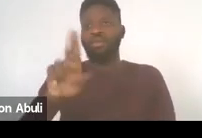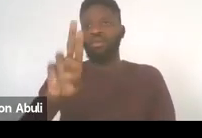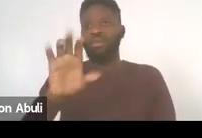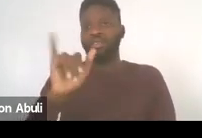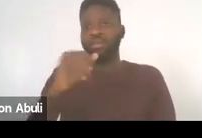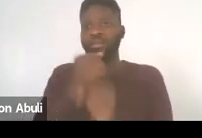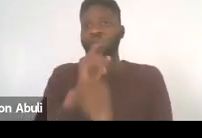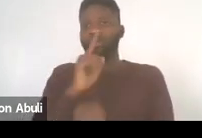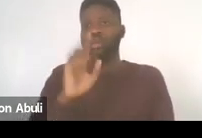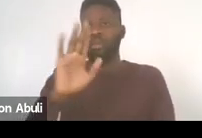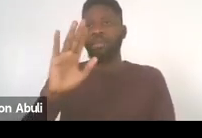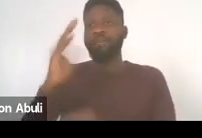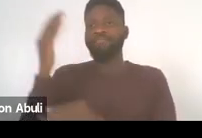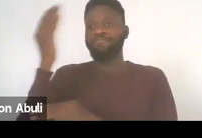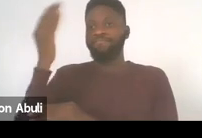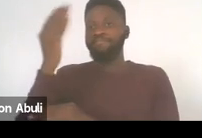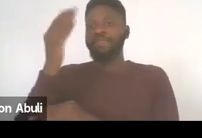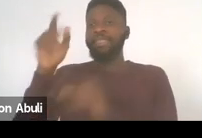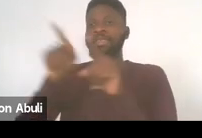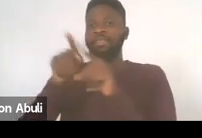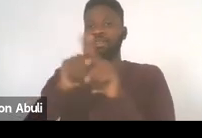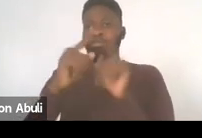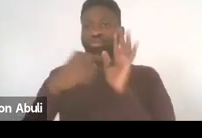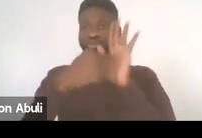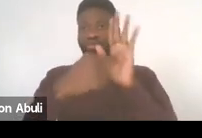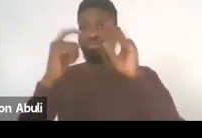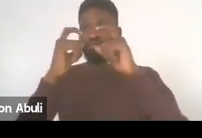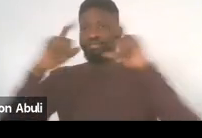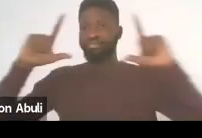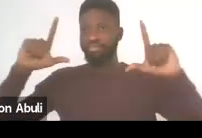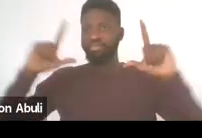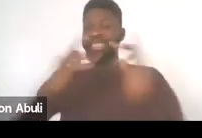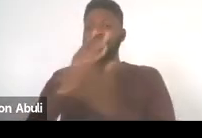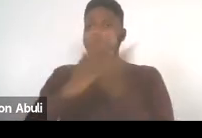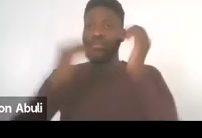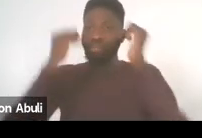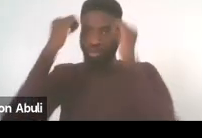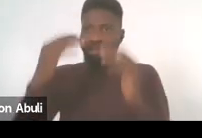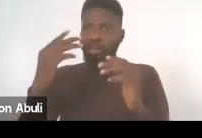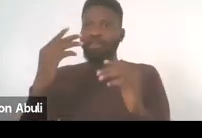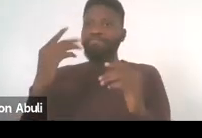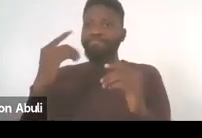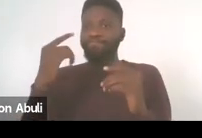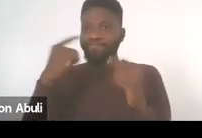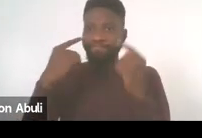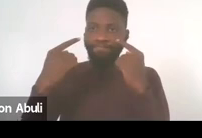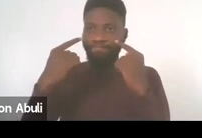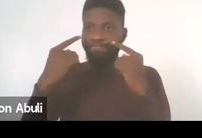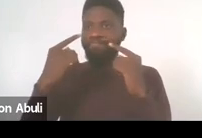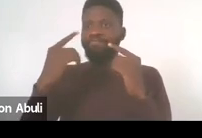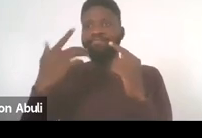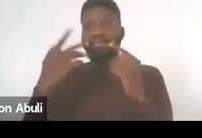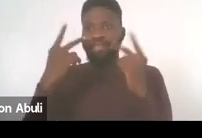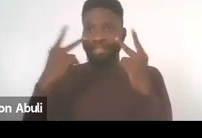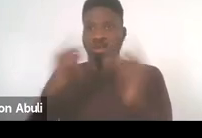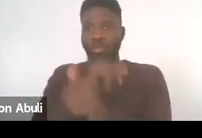like presentation mode so that we have students who have visual impairment and others. So to make it good, that's